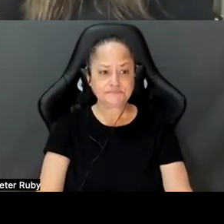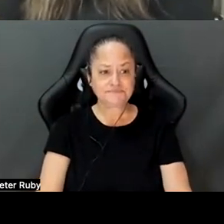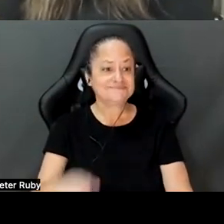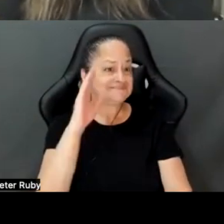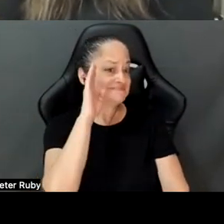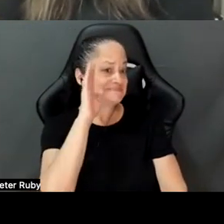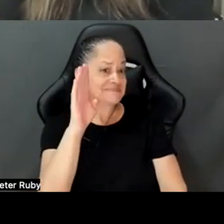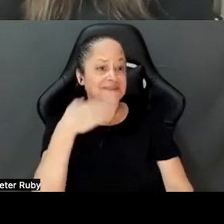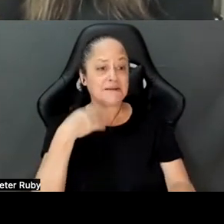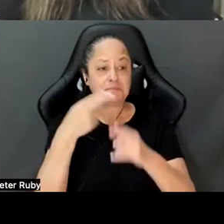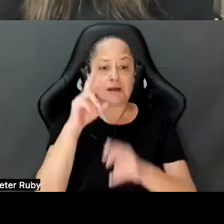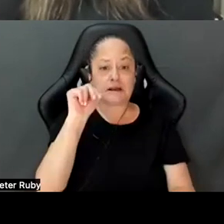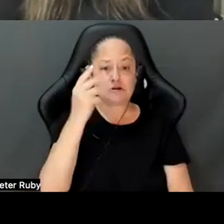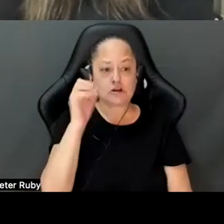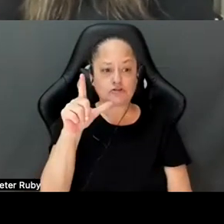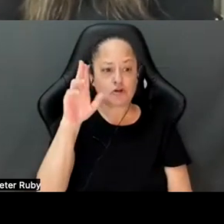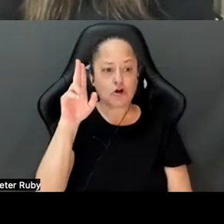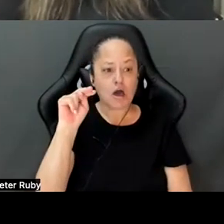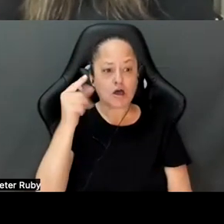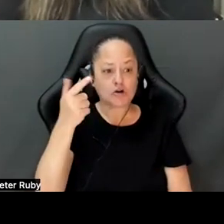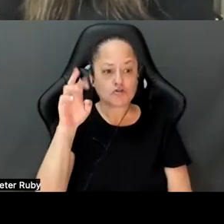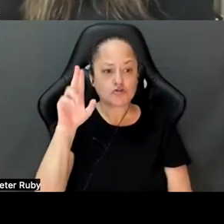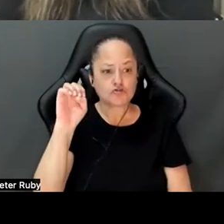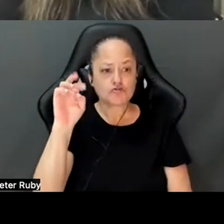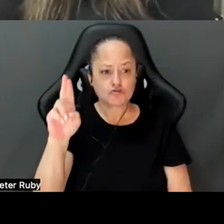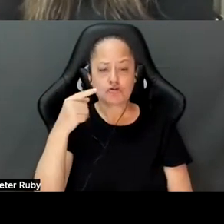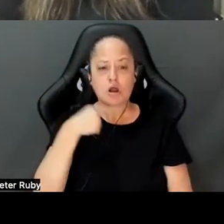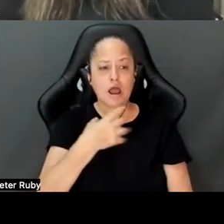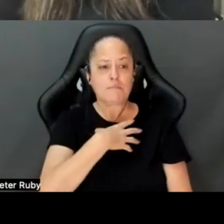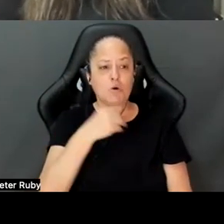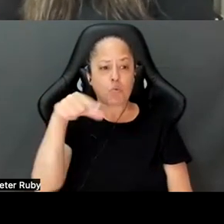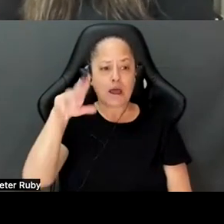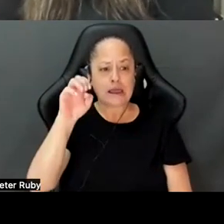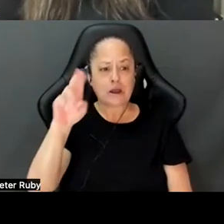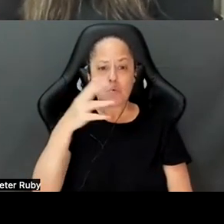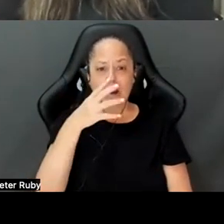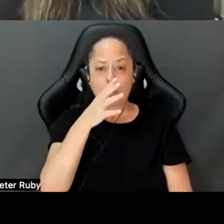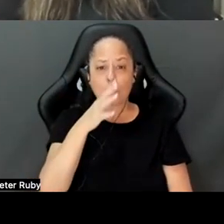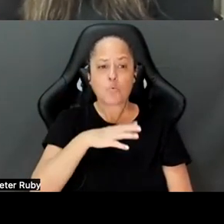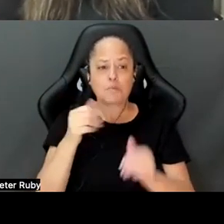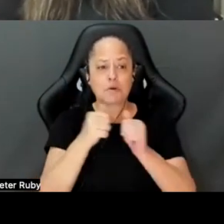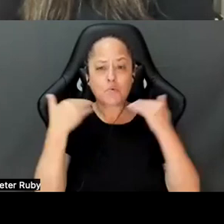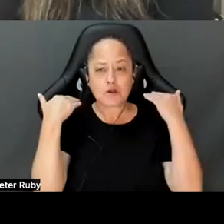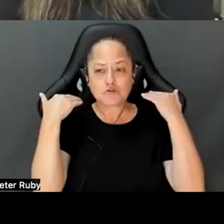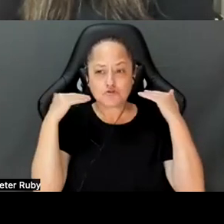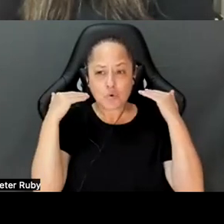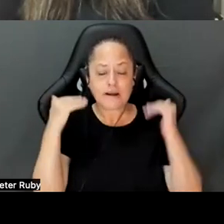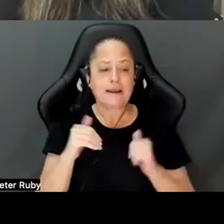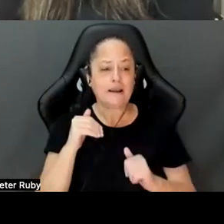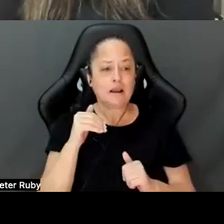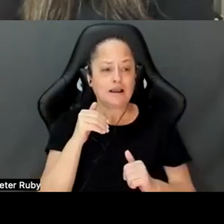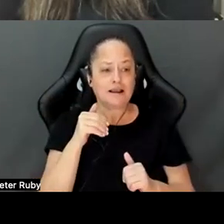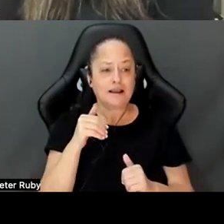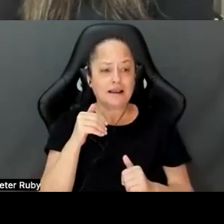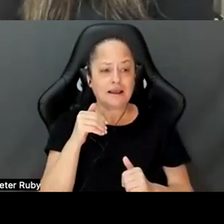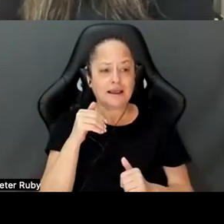Hi all, my name is Rachel Unger. I'm a white queer woman with very short hair that's undercut